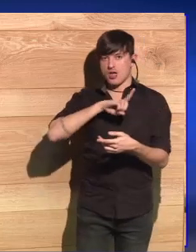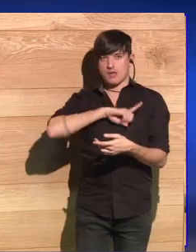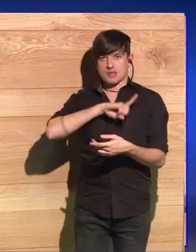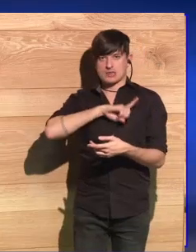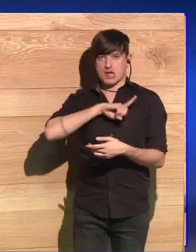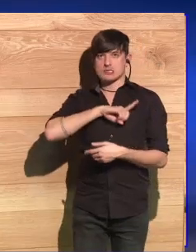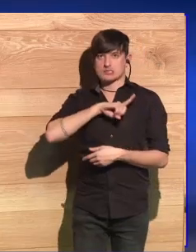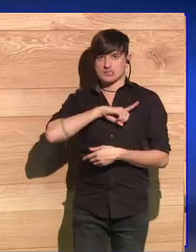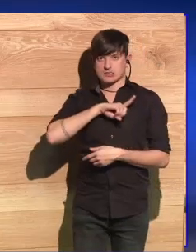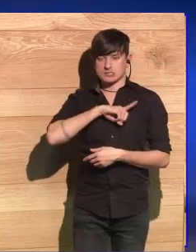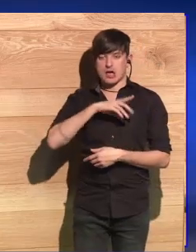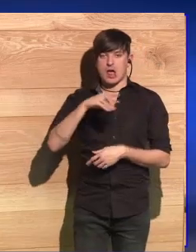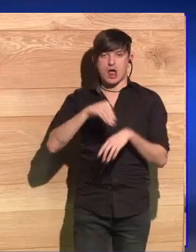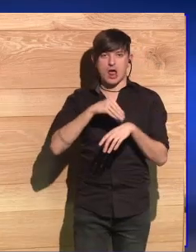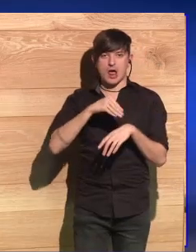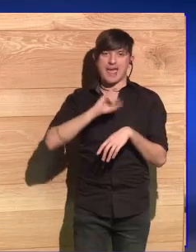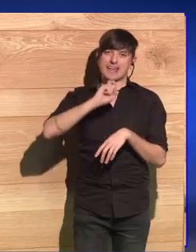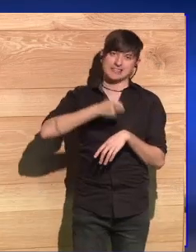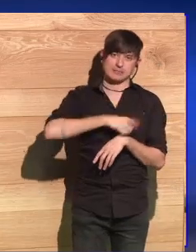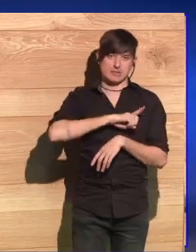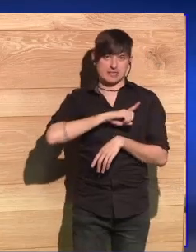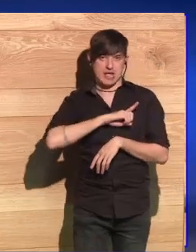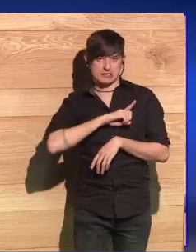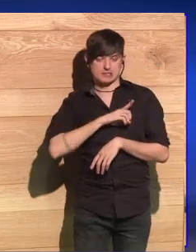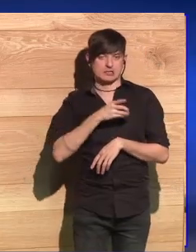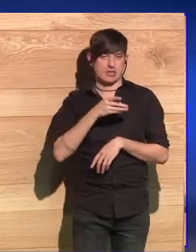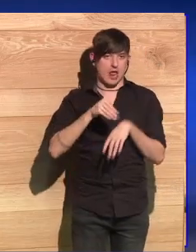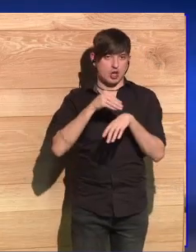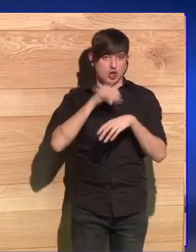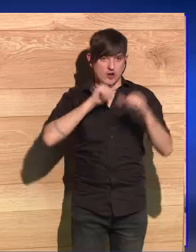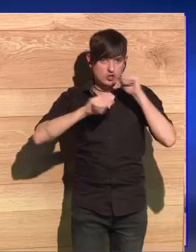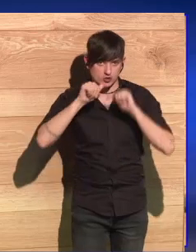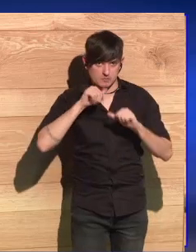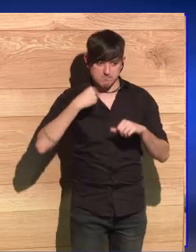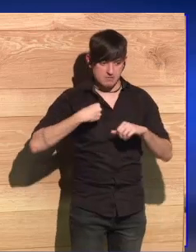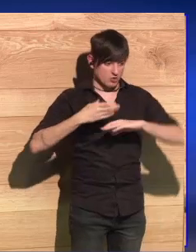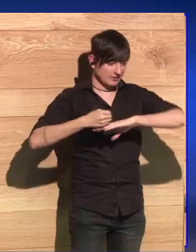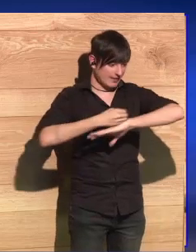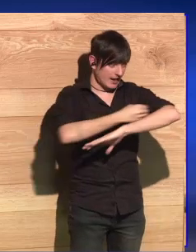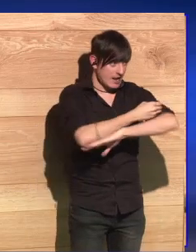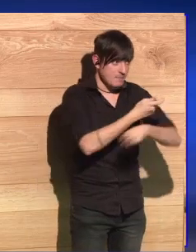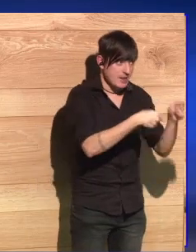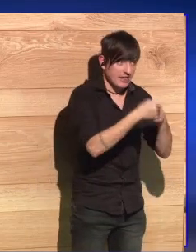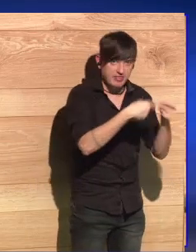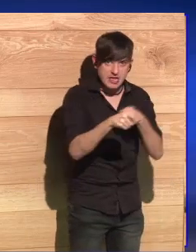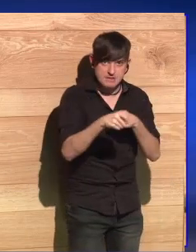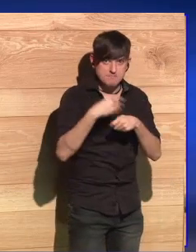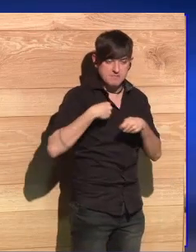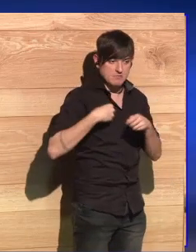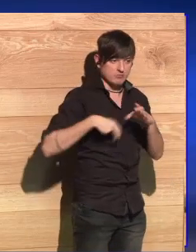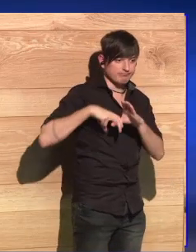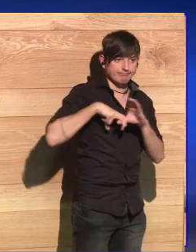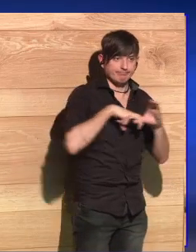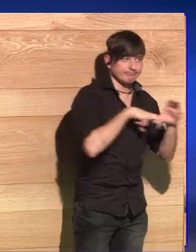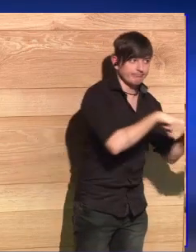were taking the same freight train from Portland north to Seattle with me, and I ended up palling around with